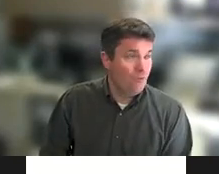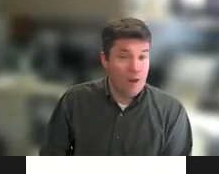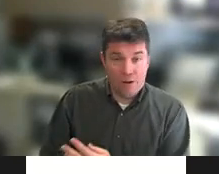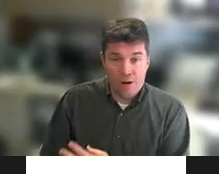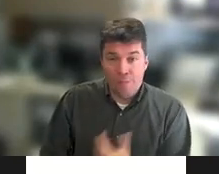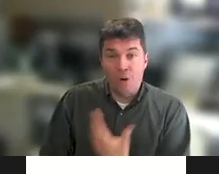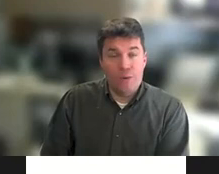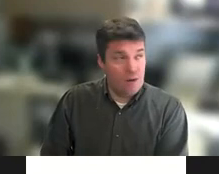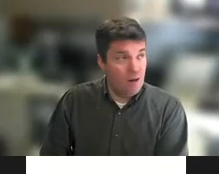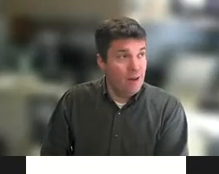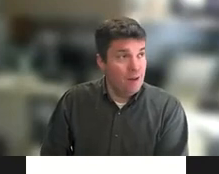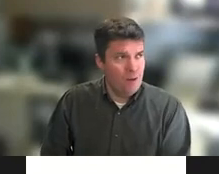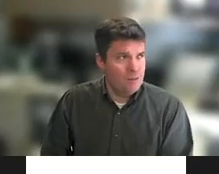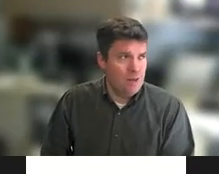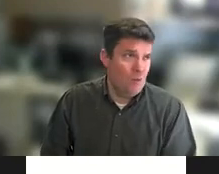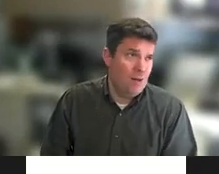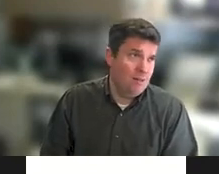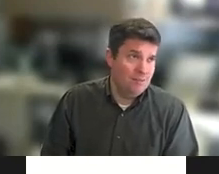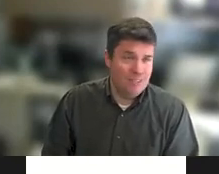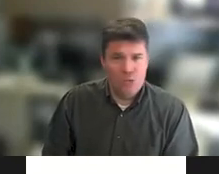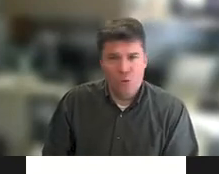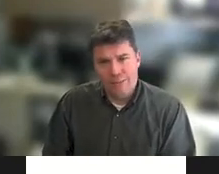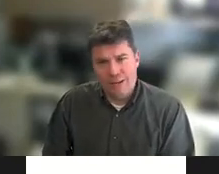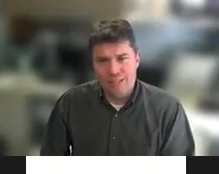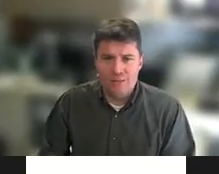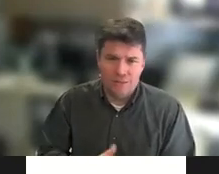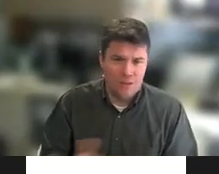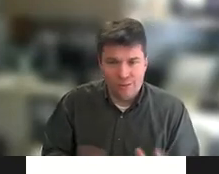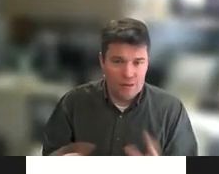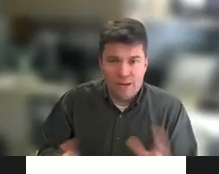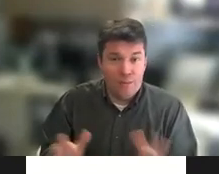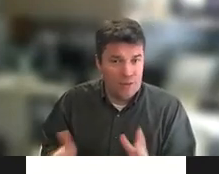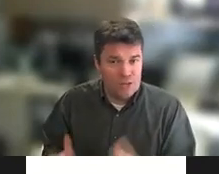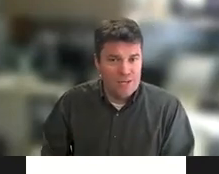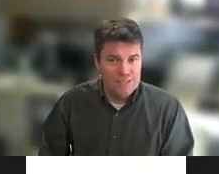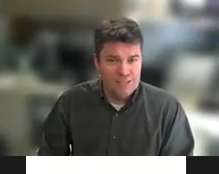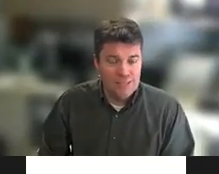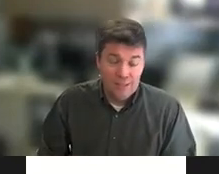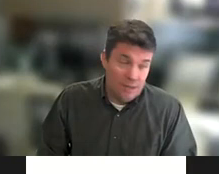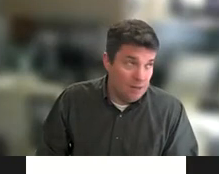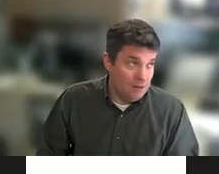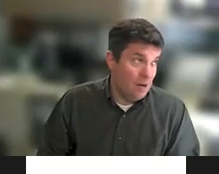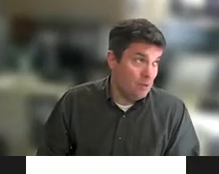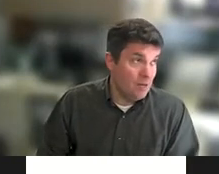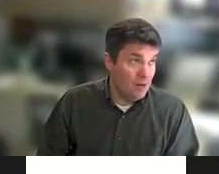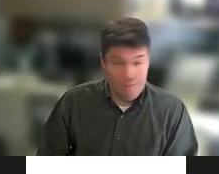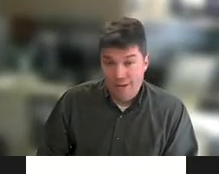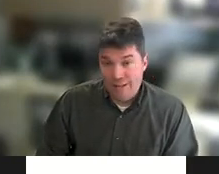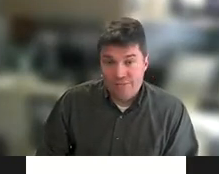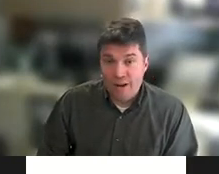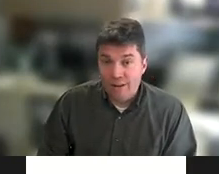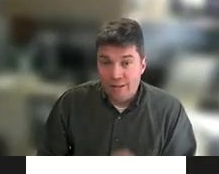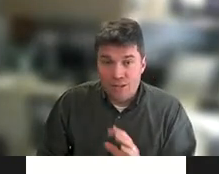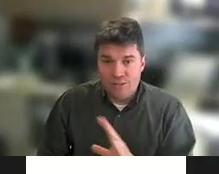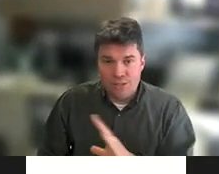And so they would call me, or I would call them, and they would say, well, it's too expensive, and give me all these reasons. And I would say,